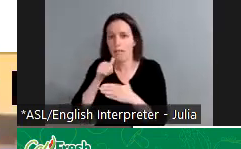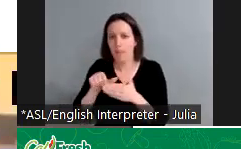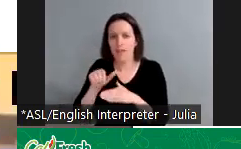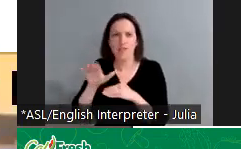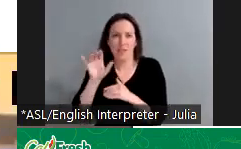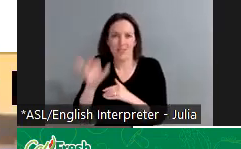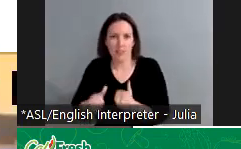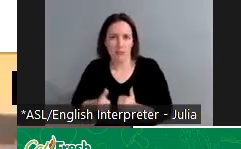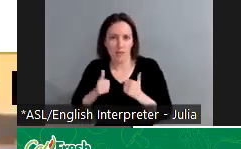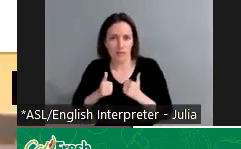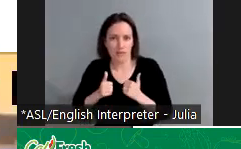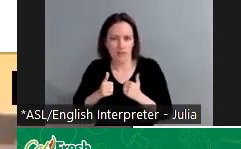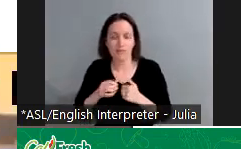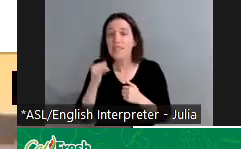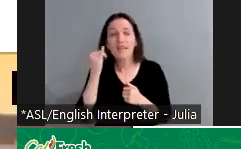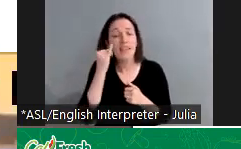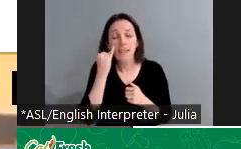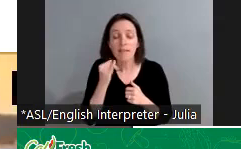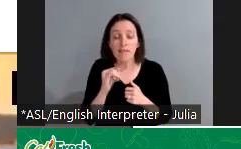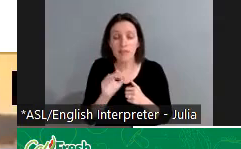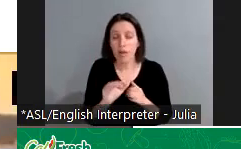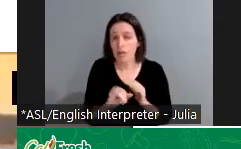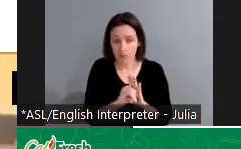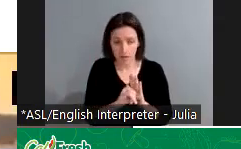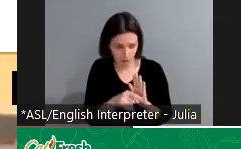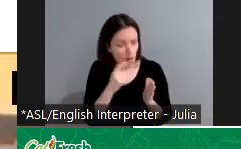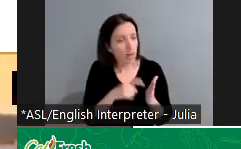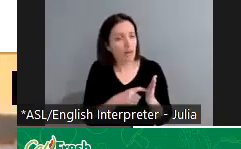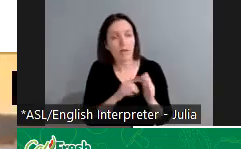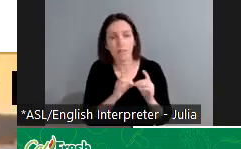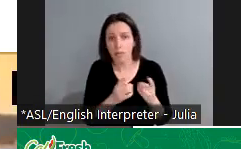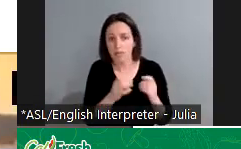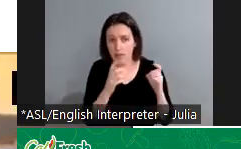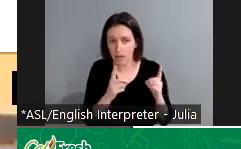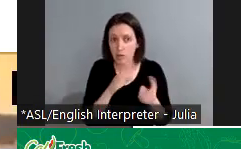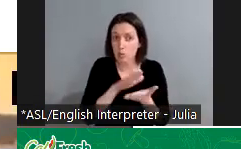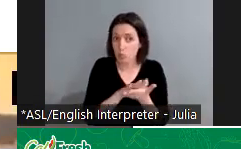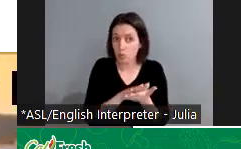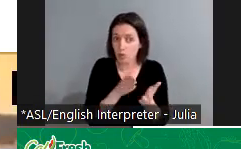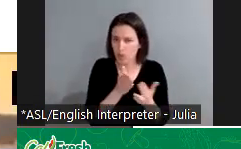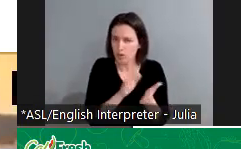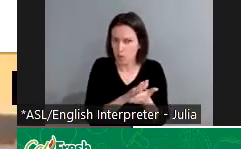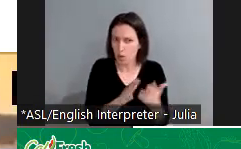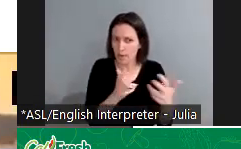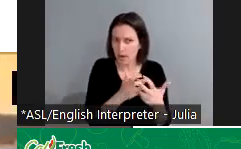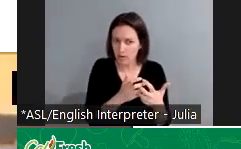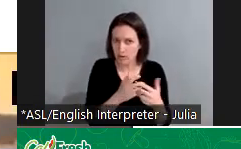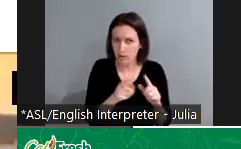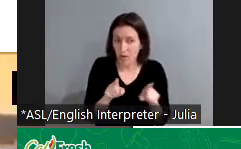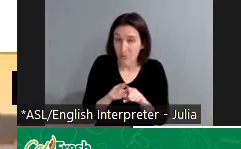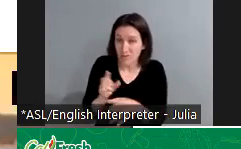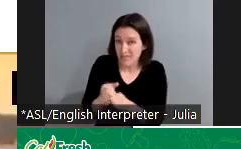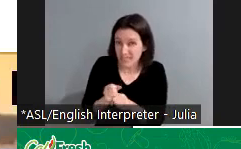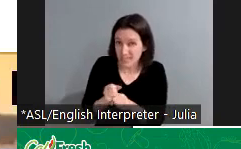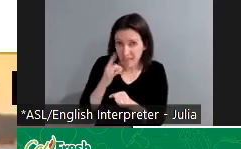Similarly, if a child was identified by the Department of Education through a school match, but they also received CalWorks, the